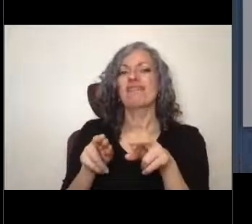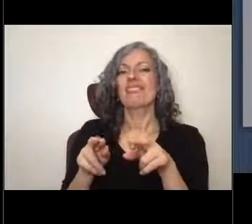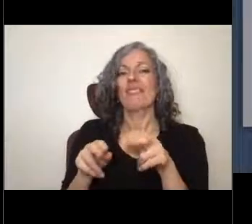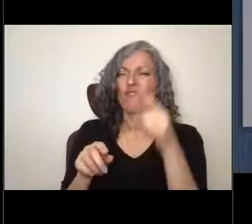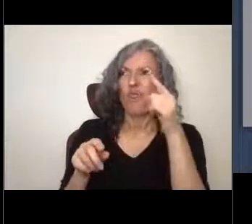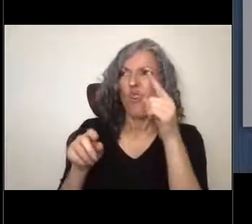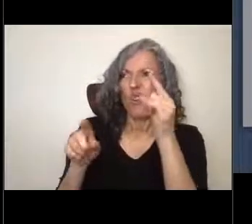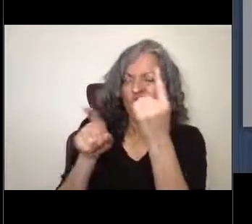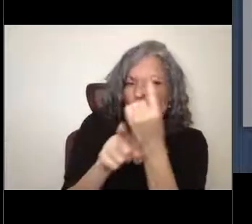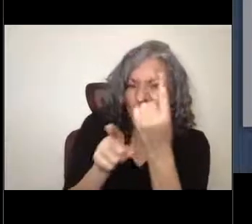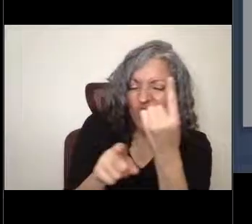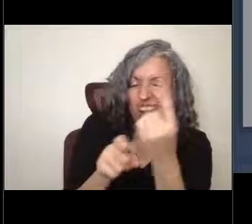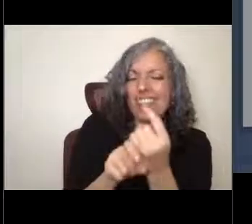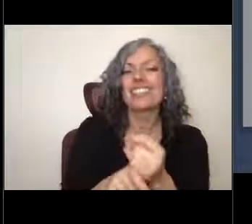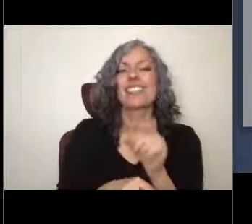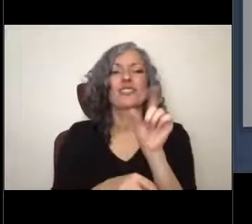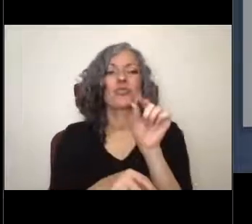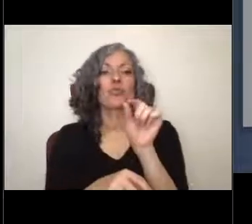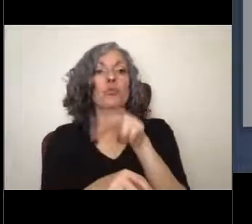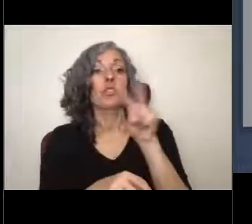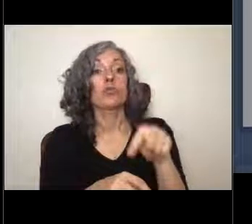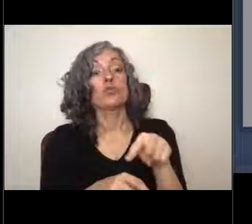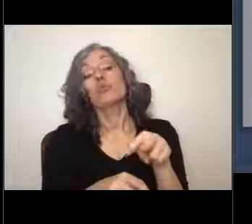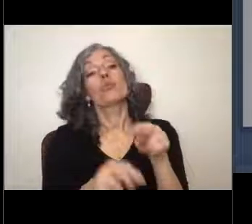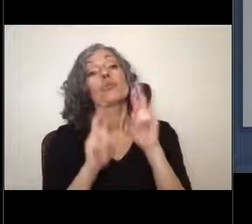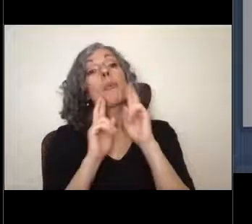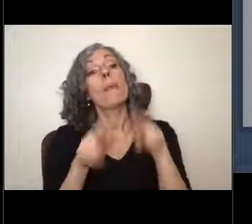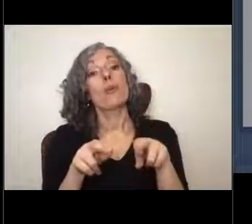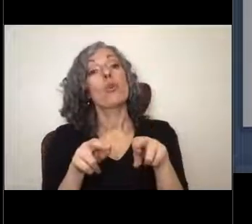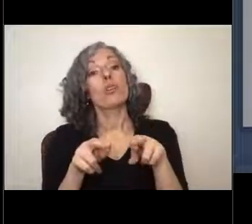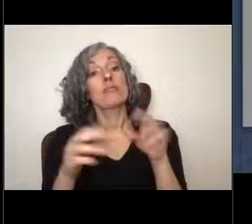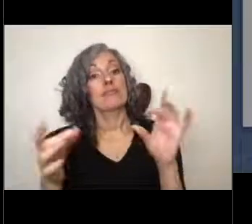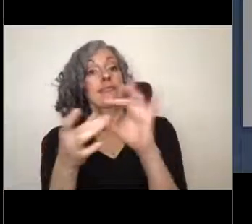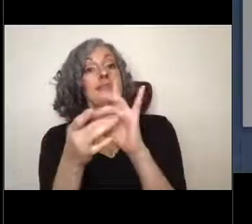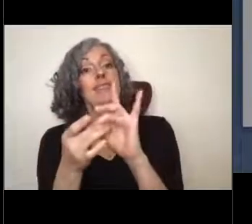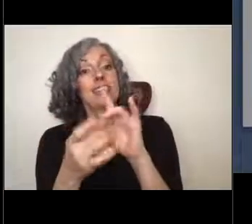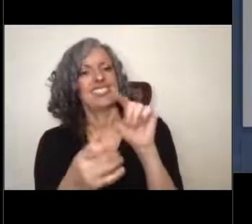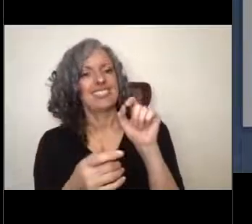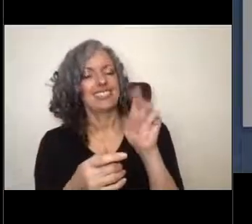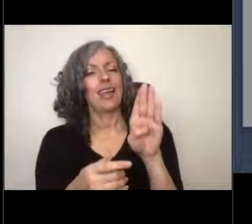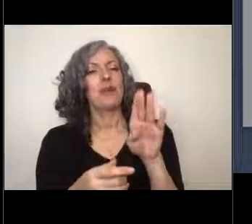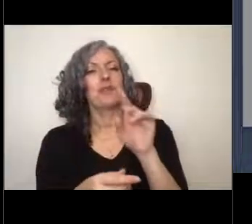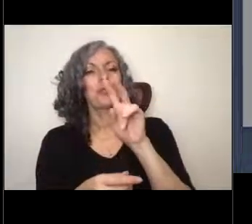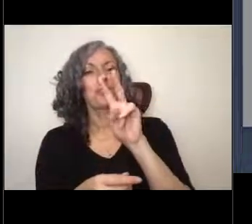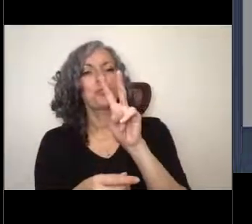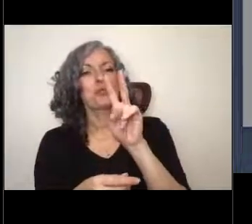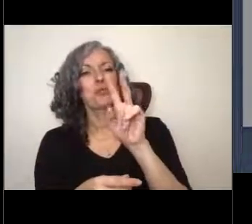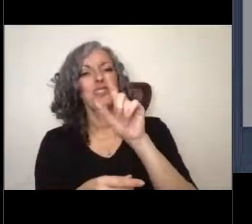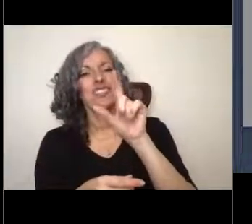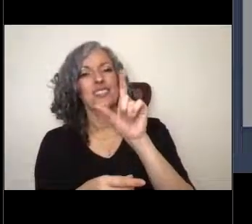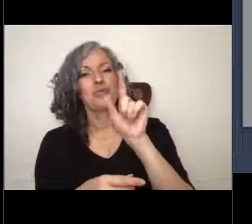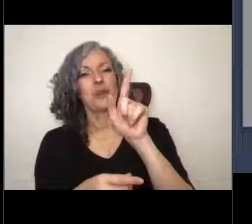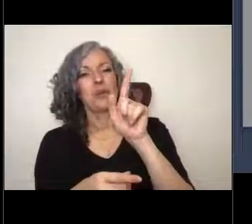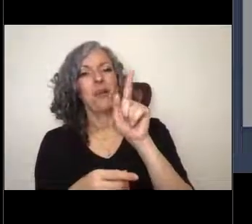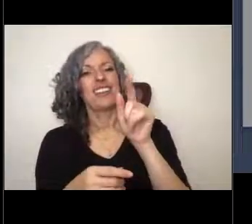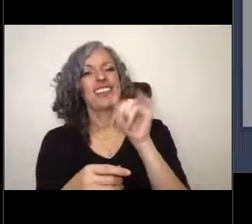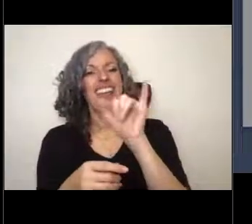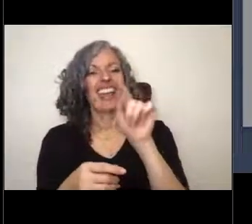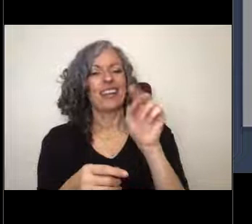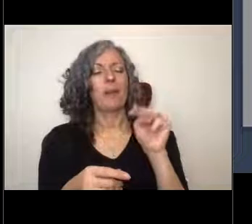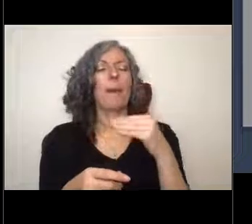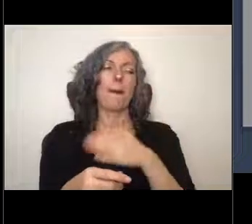2022 Active Transportation Program Status Report is attached to the tab 21 book item. This is an information item, but I'm happy to answer any